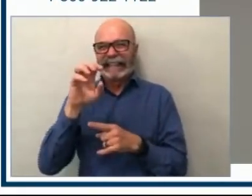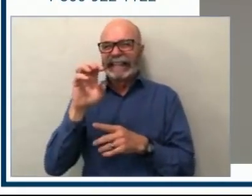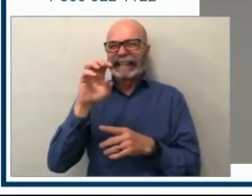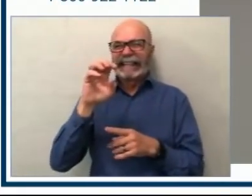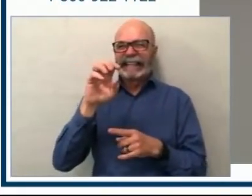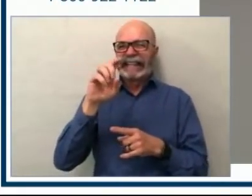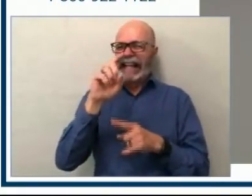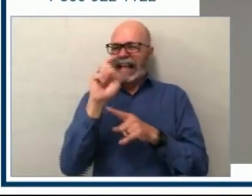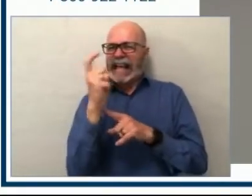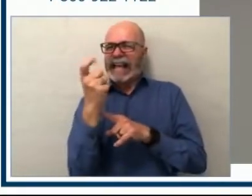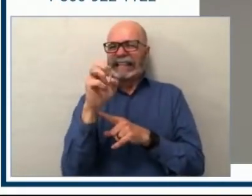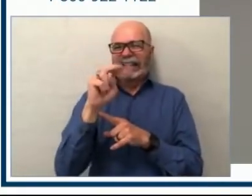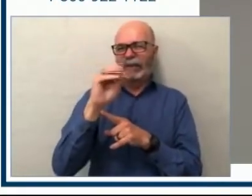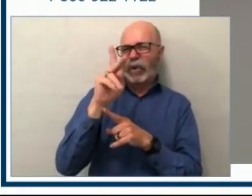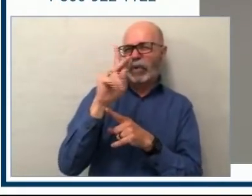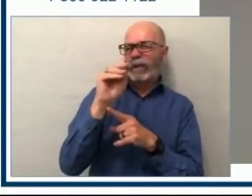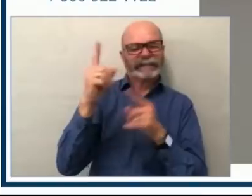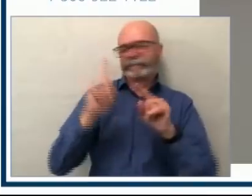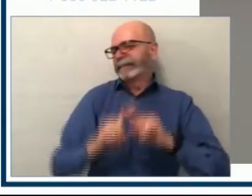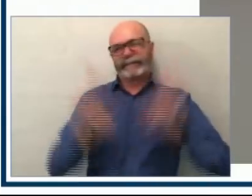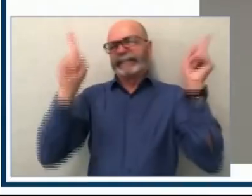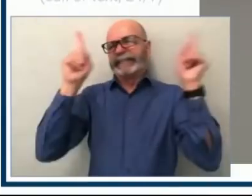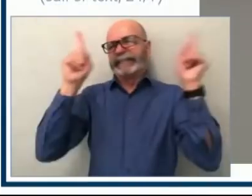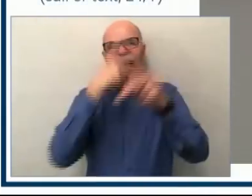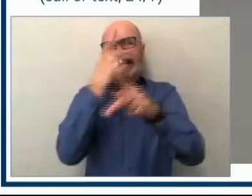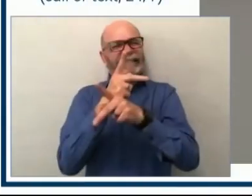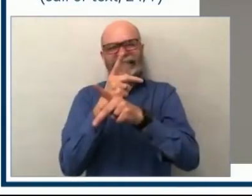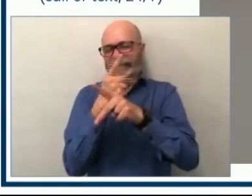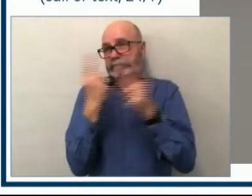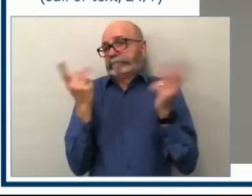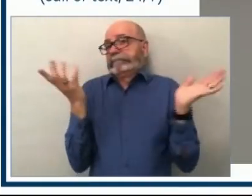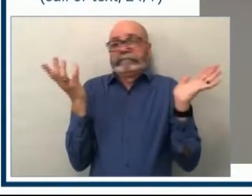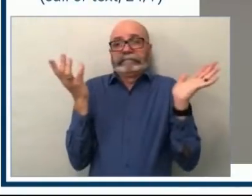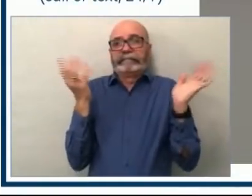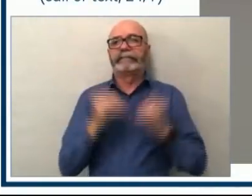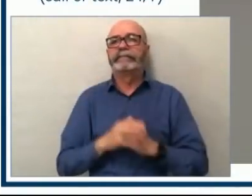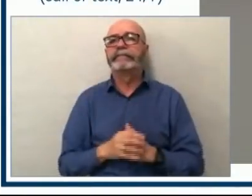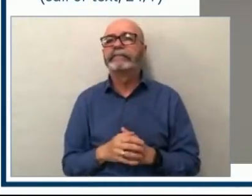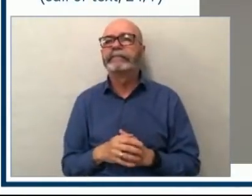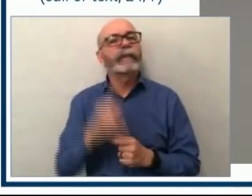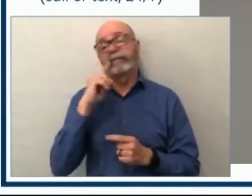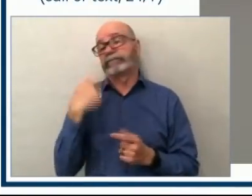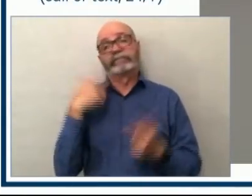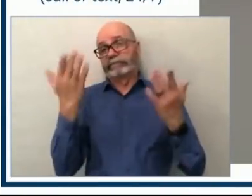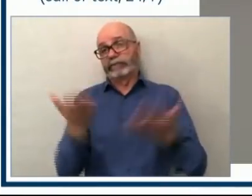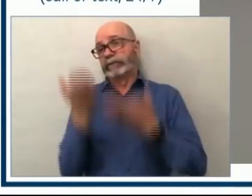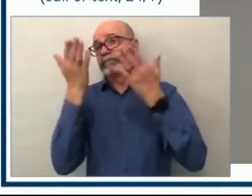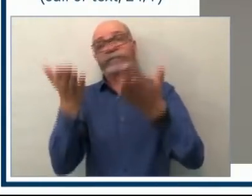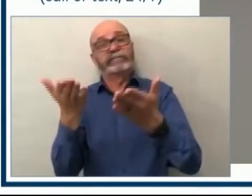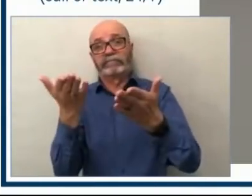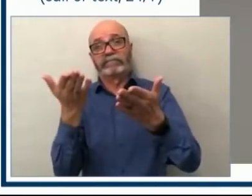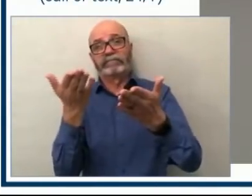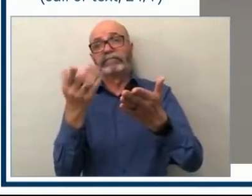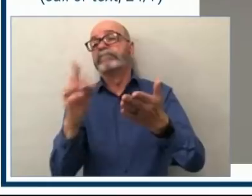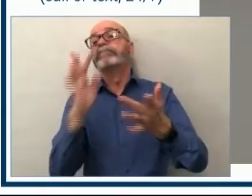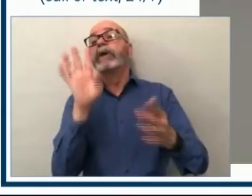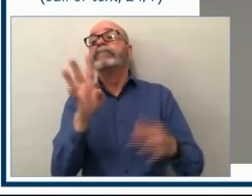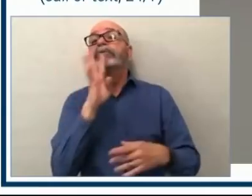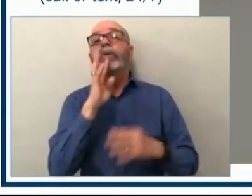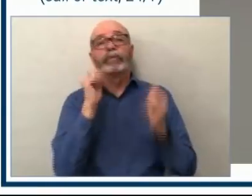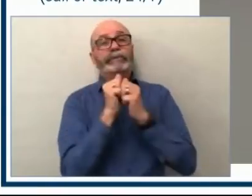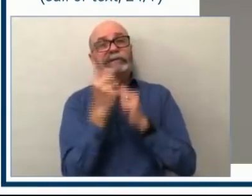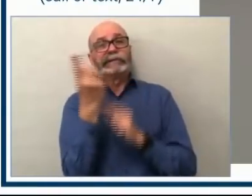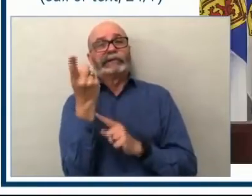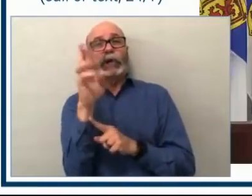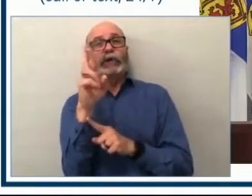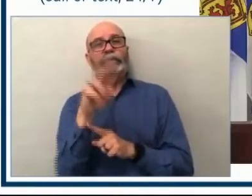more details on what exactly that would take, I would recommend that you request to have a conversation with Dr. Hatchett directly.